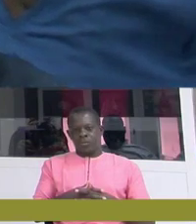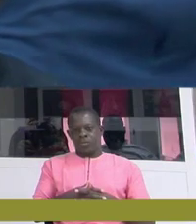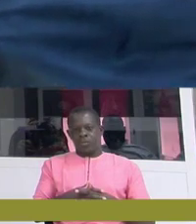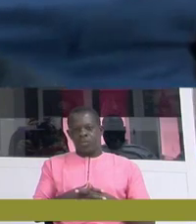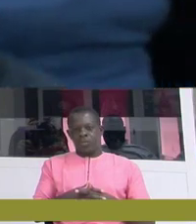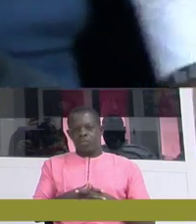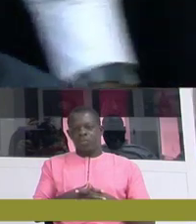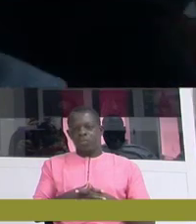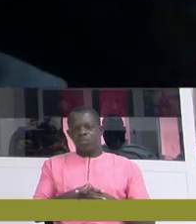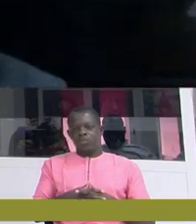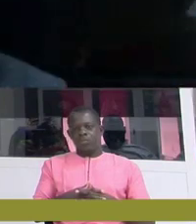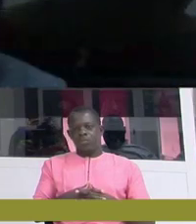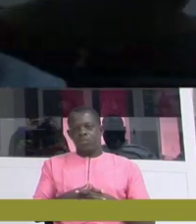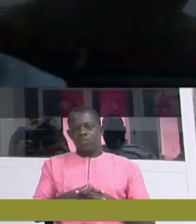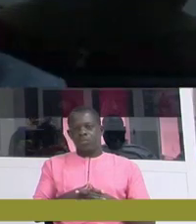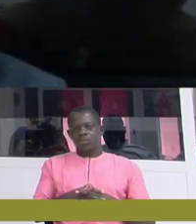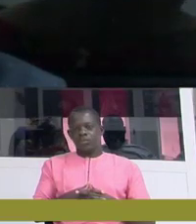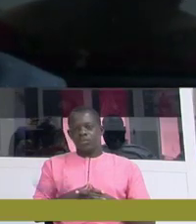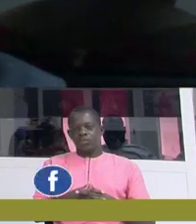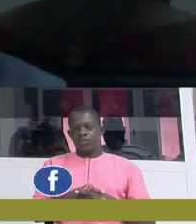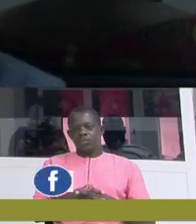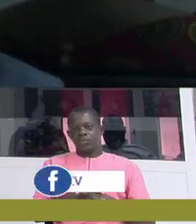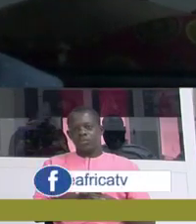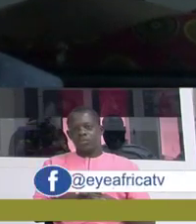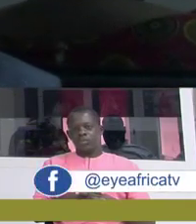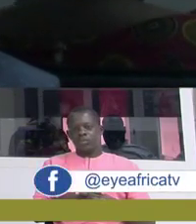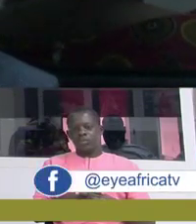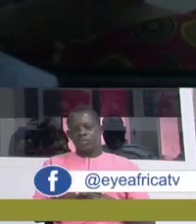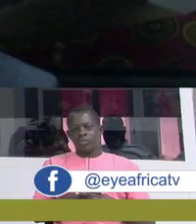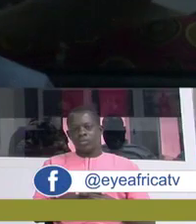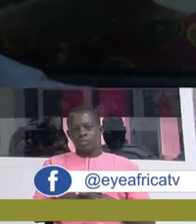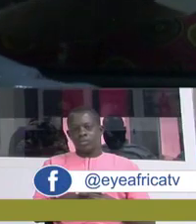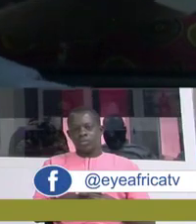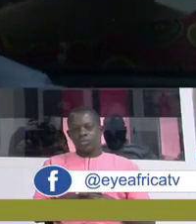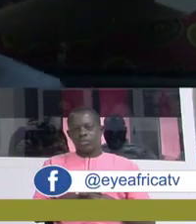Jame akatunyina fula ko alie watu diala abajo lale nyatundu.